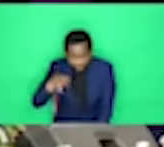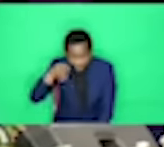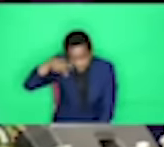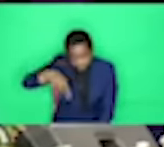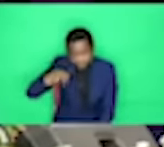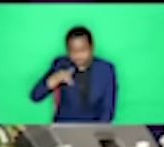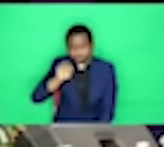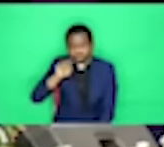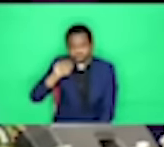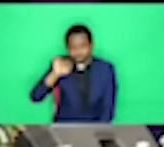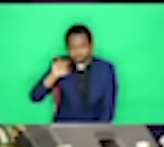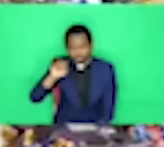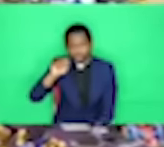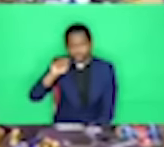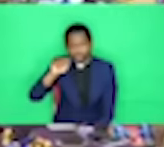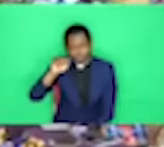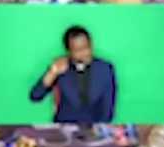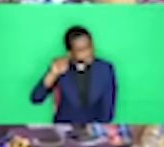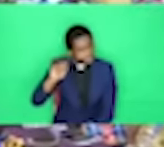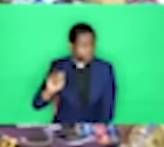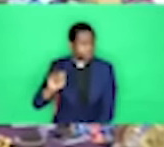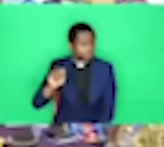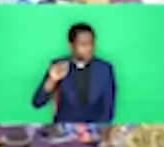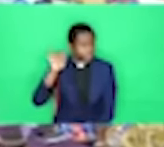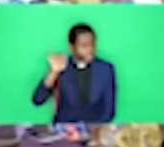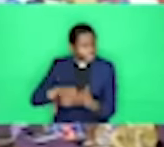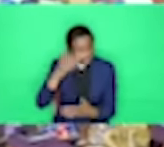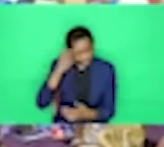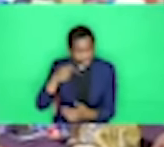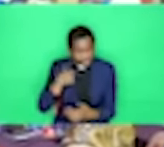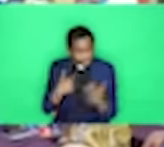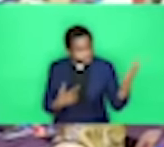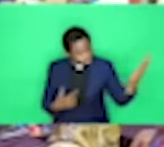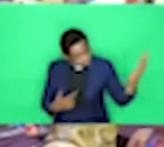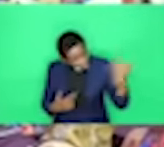that is why we have brought all of you to come and listen to the teachings we also have in church.